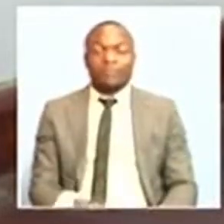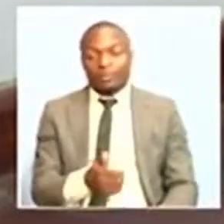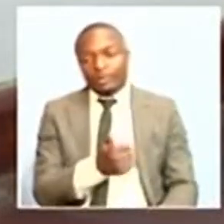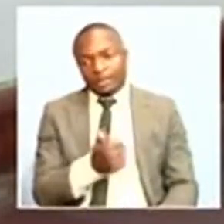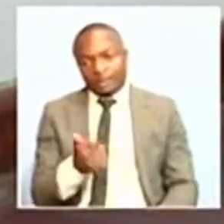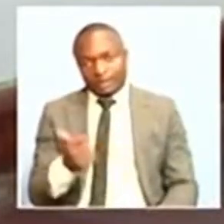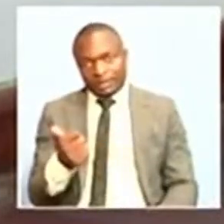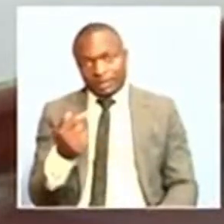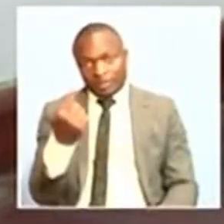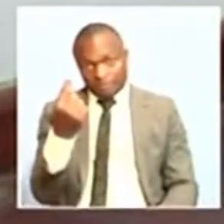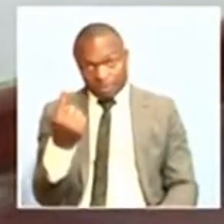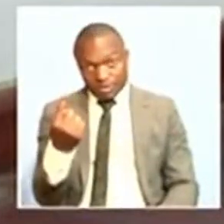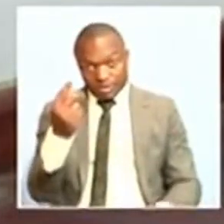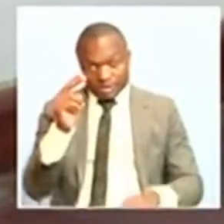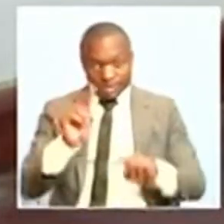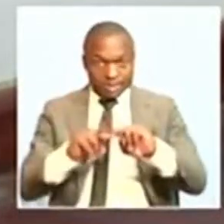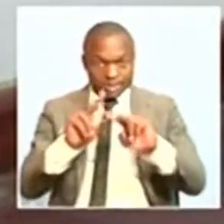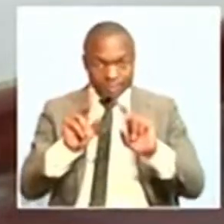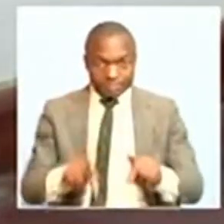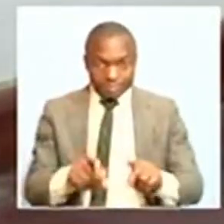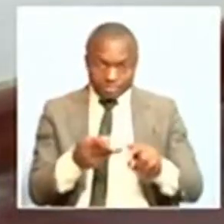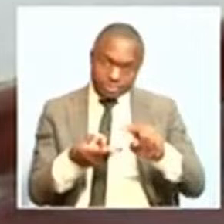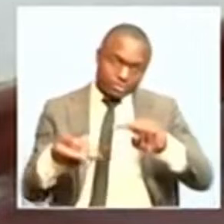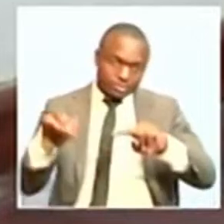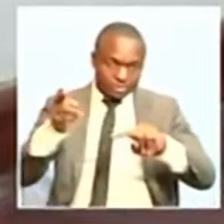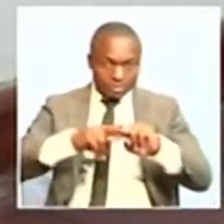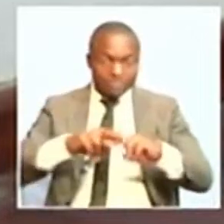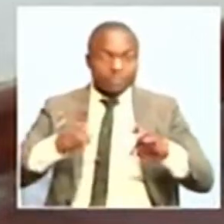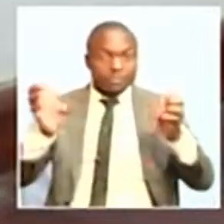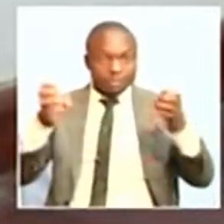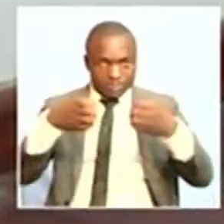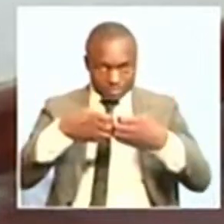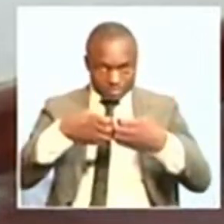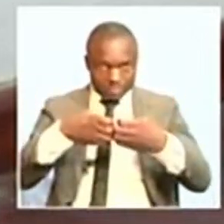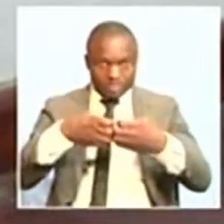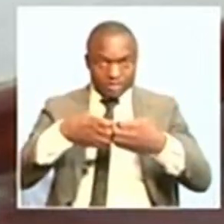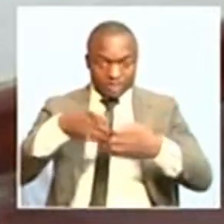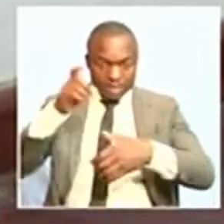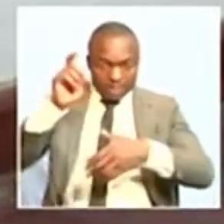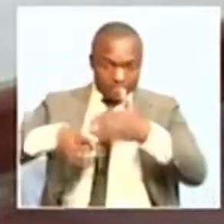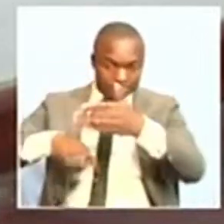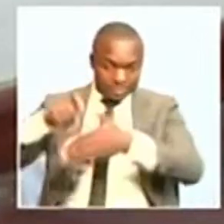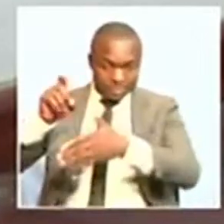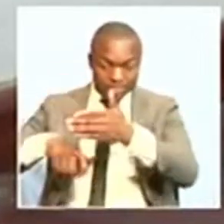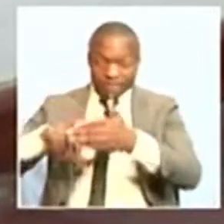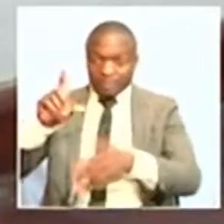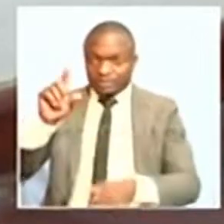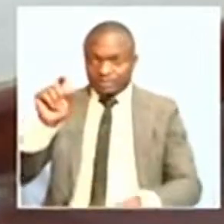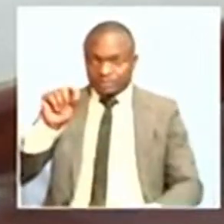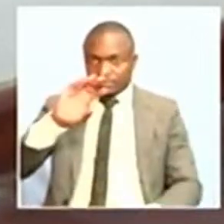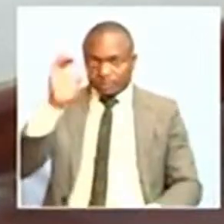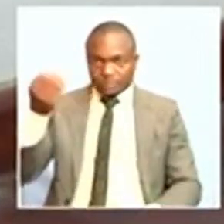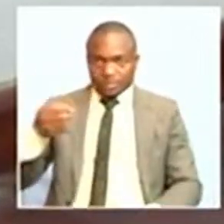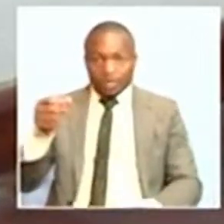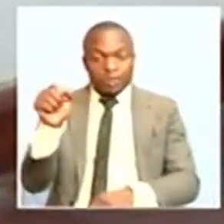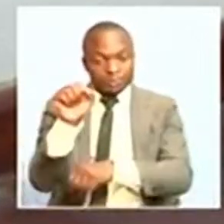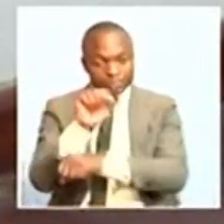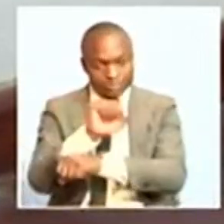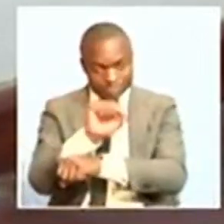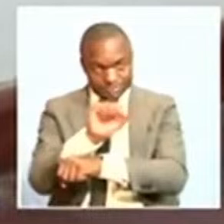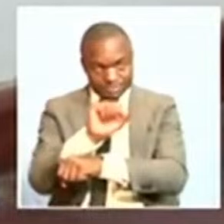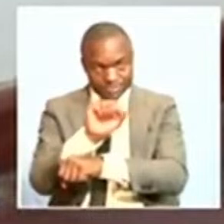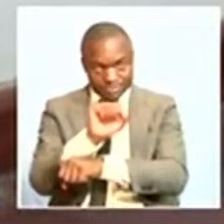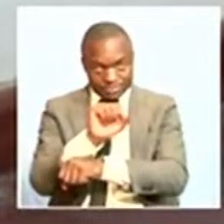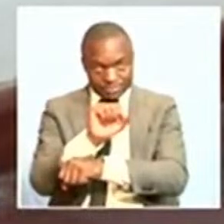one, Chair, is the increase in the bans for presumptive taxes by 20% for motor vehicles for the carriage